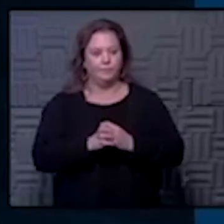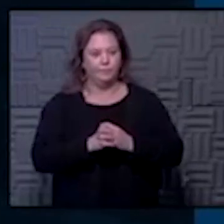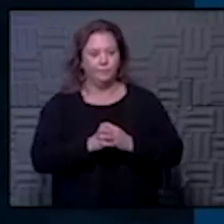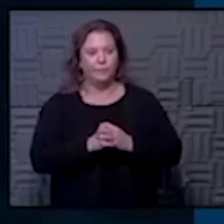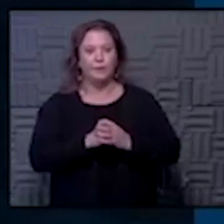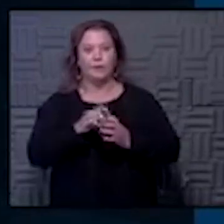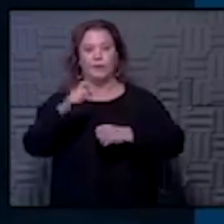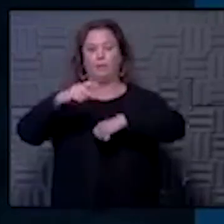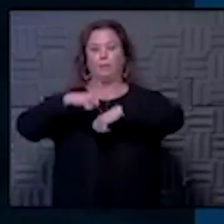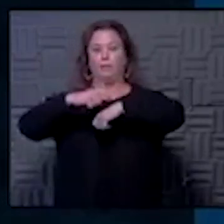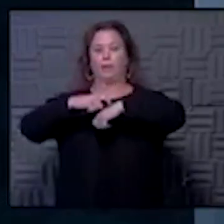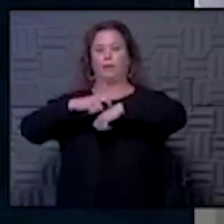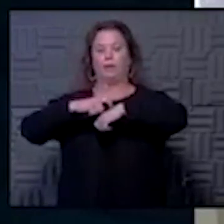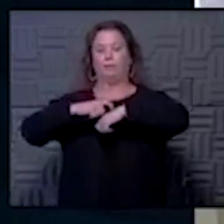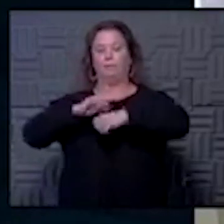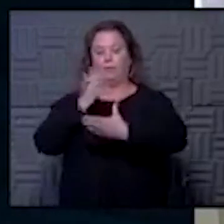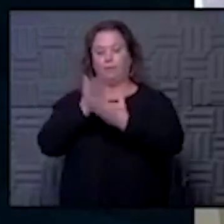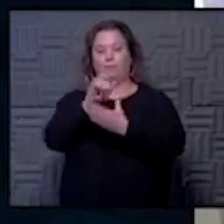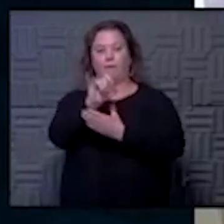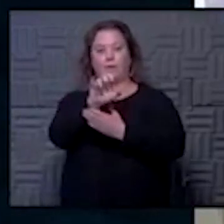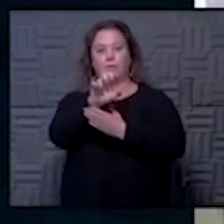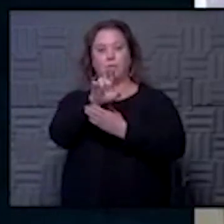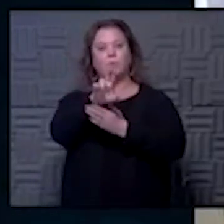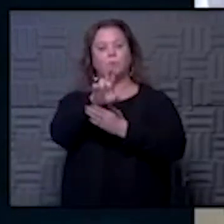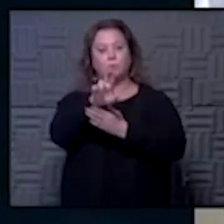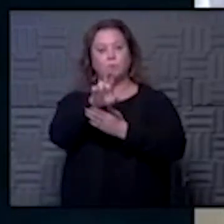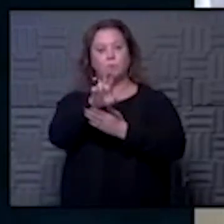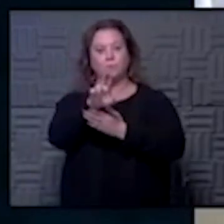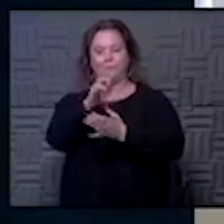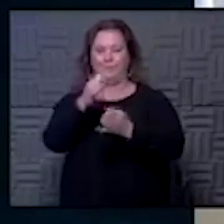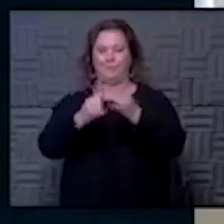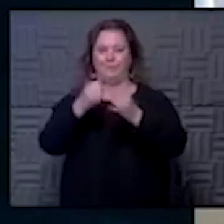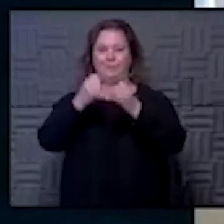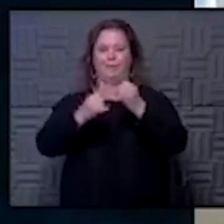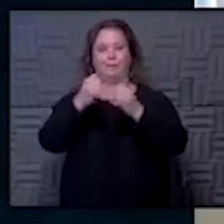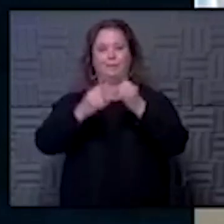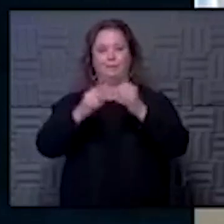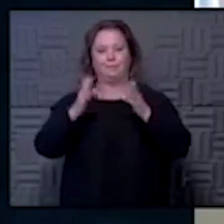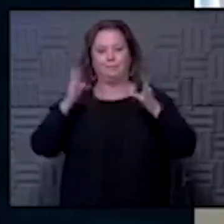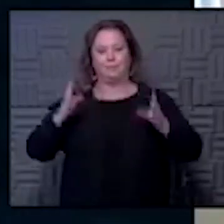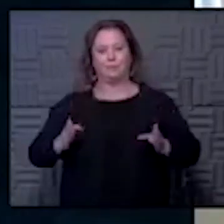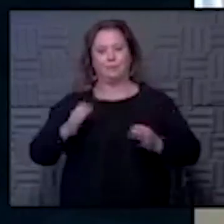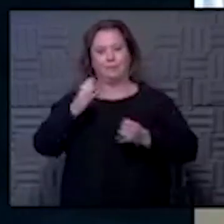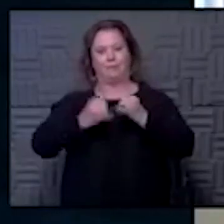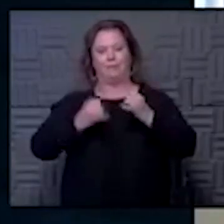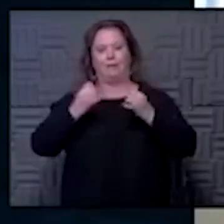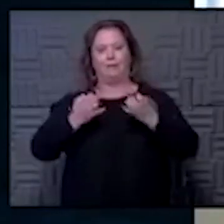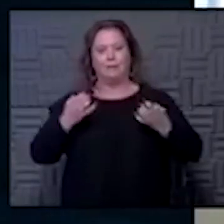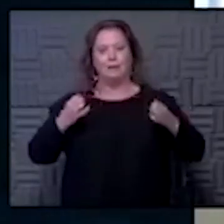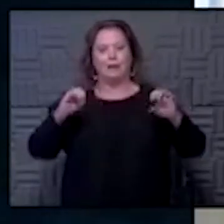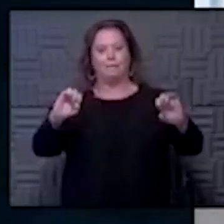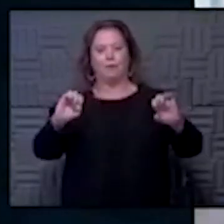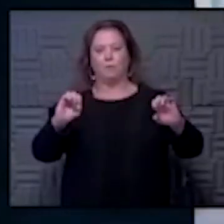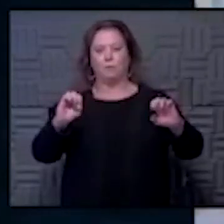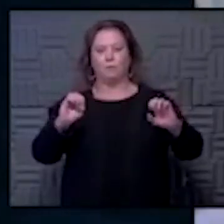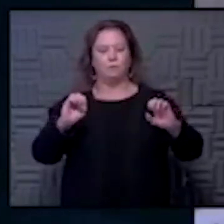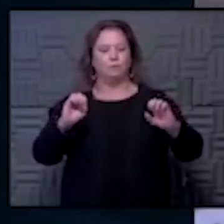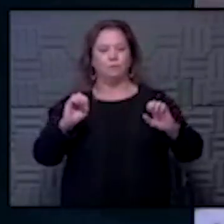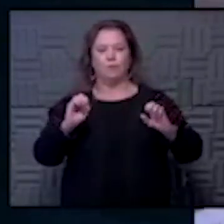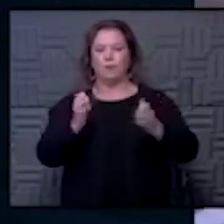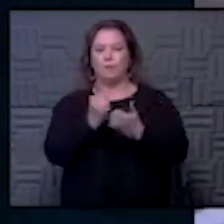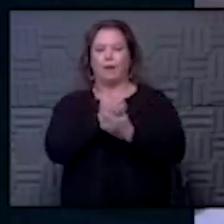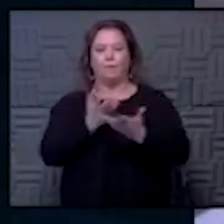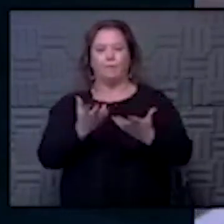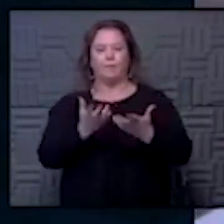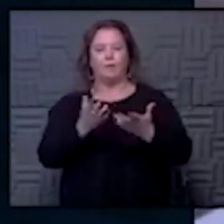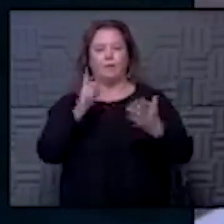By the time they get up to us on the ICU, we are the last line. It's the last ditch efforts. We're going to throw everything we can at them, hoping